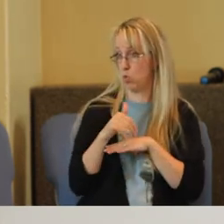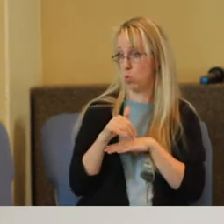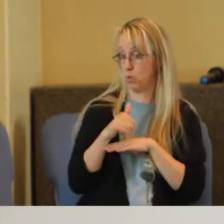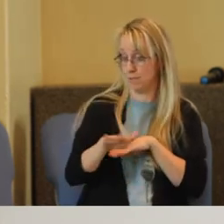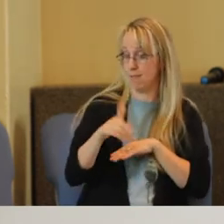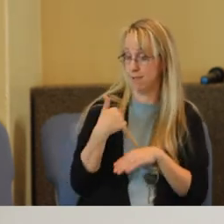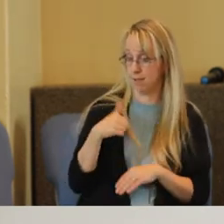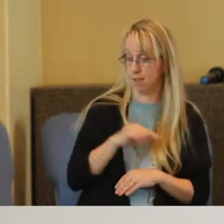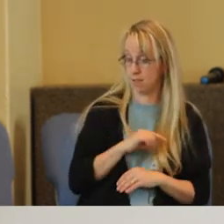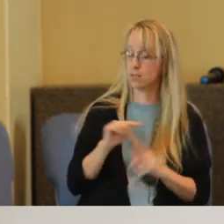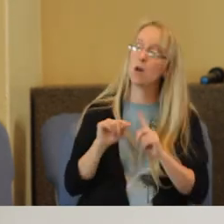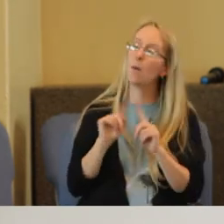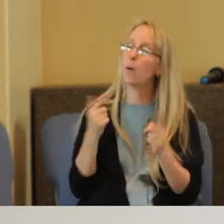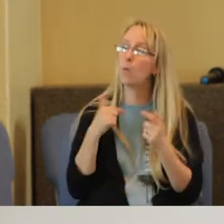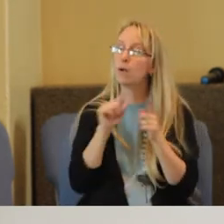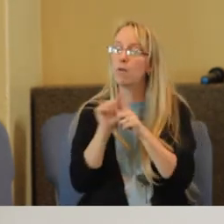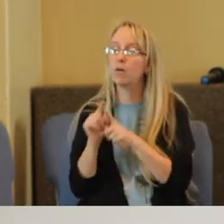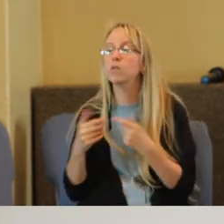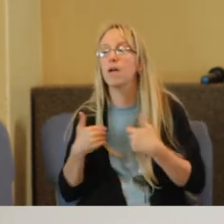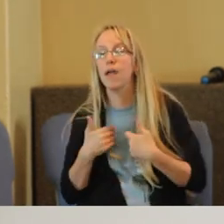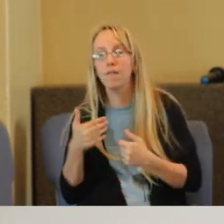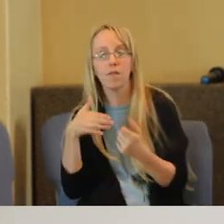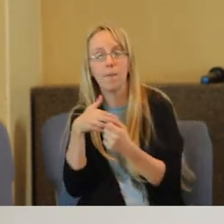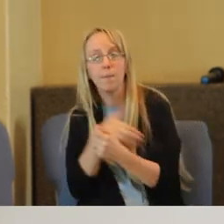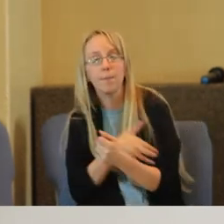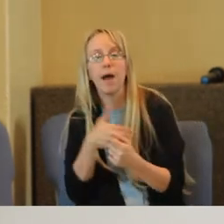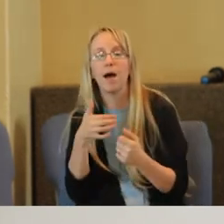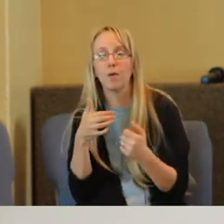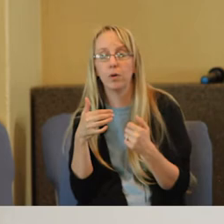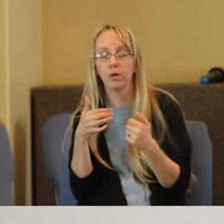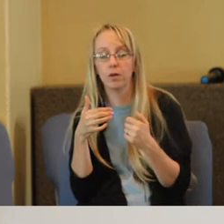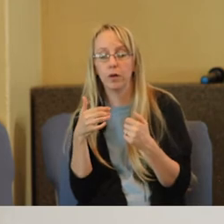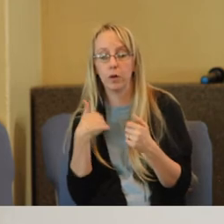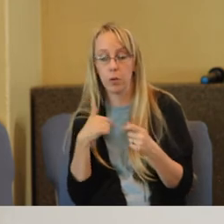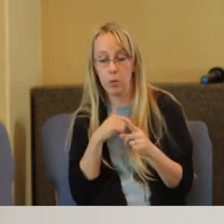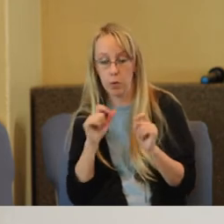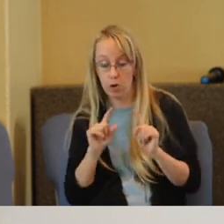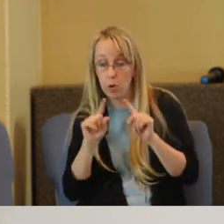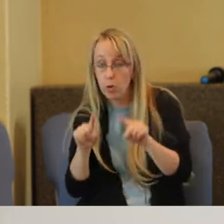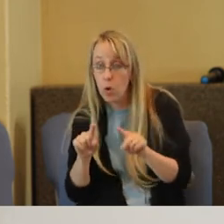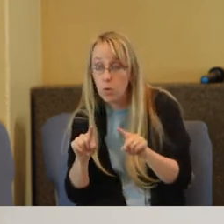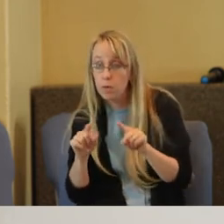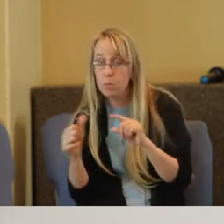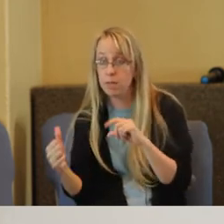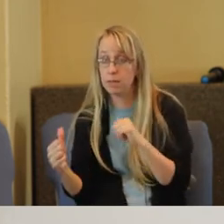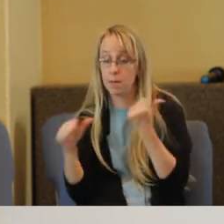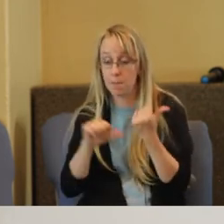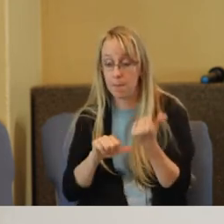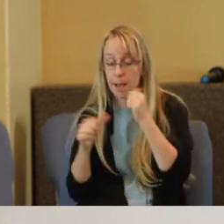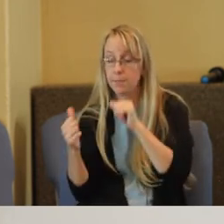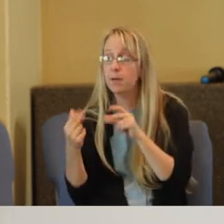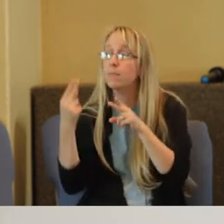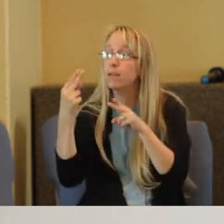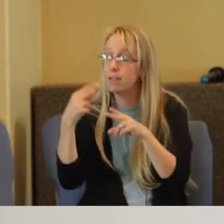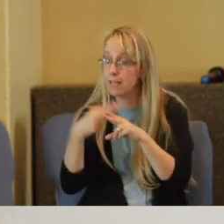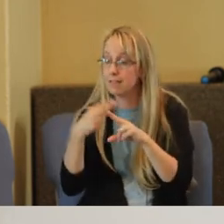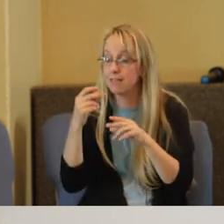the power by which we are going, being baptized into the family of